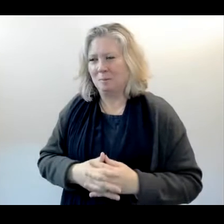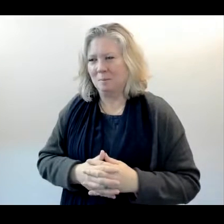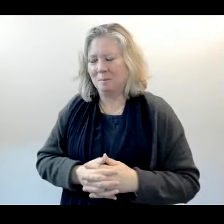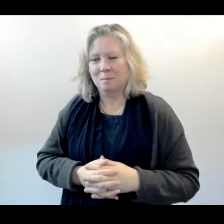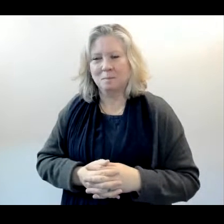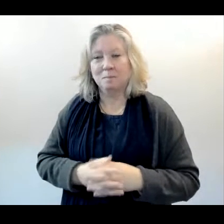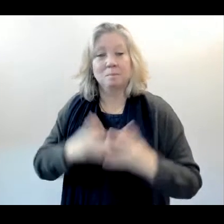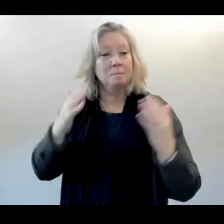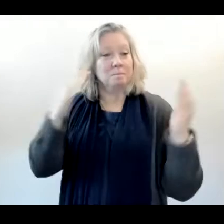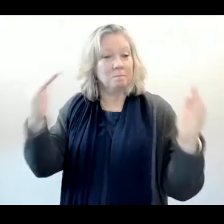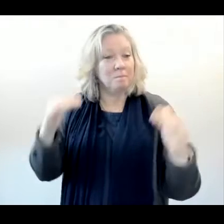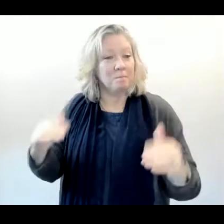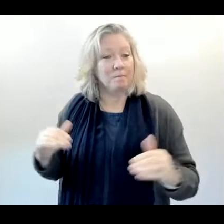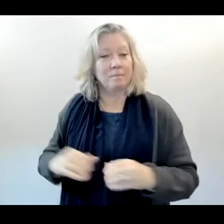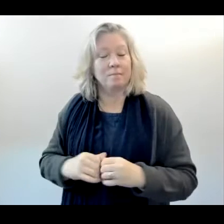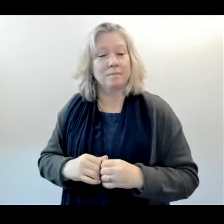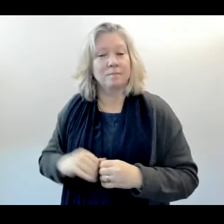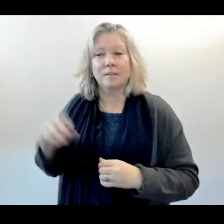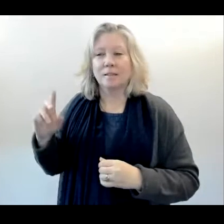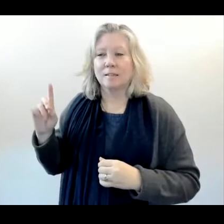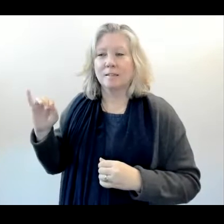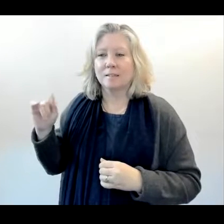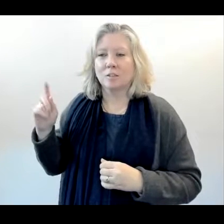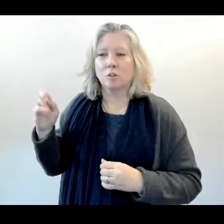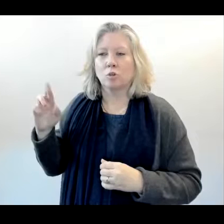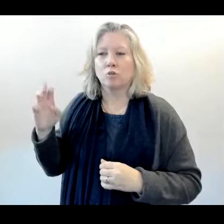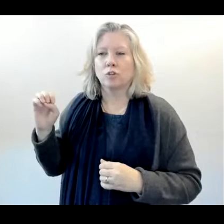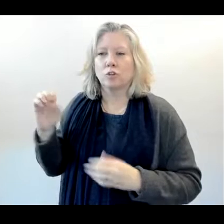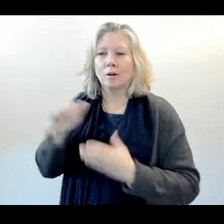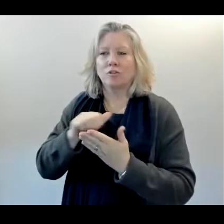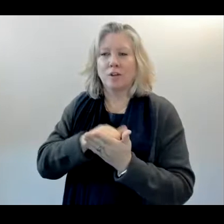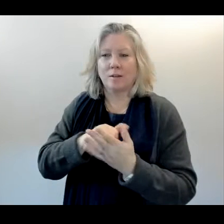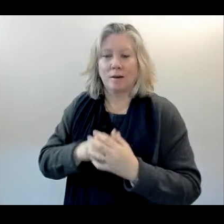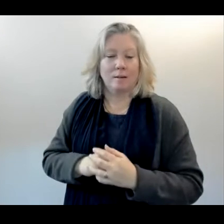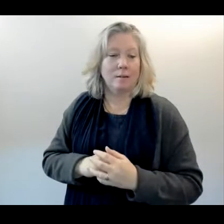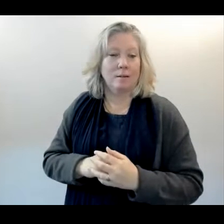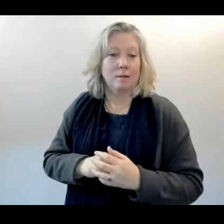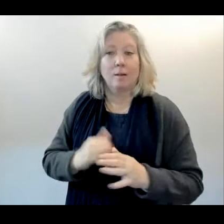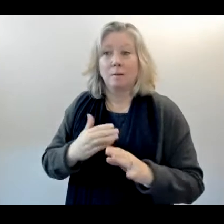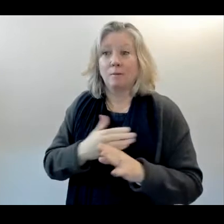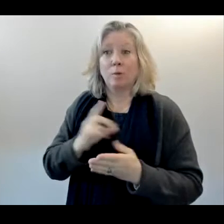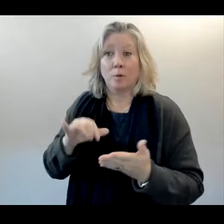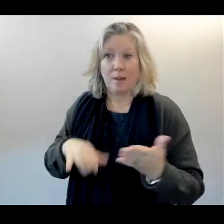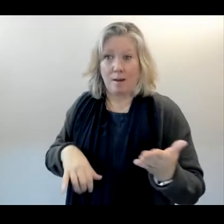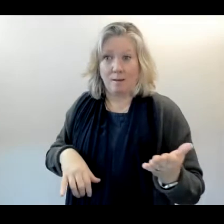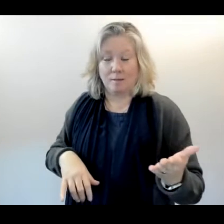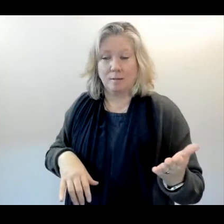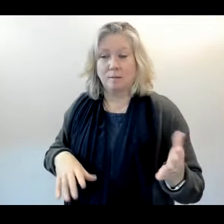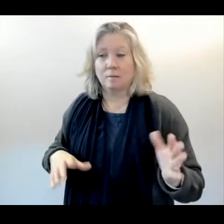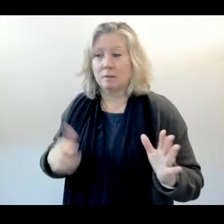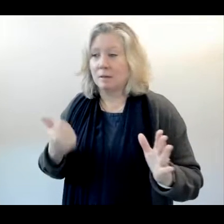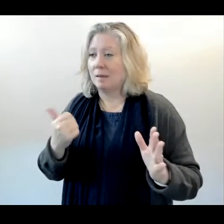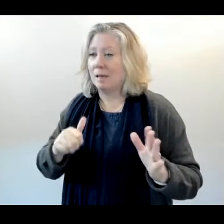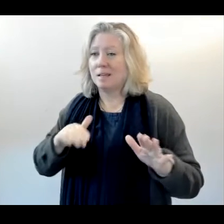Next on the agenda is disclosures agenda. Before we entertain it in its entirety, I wanted to see if we have any walk-on items